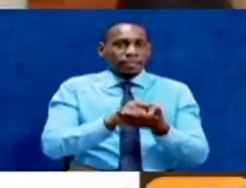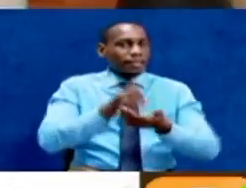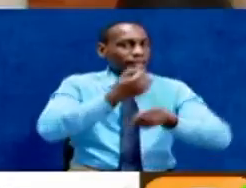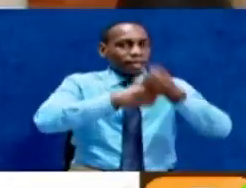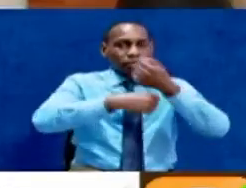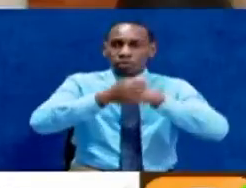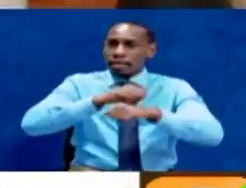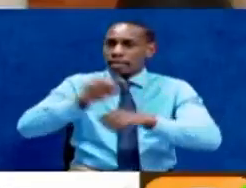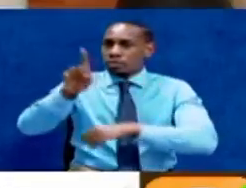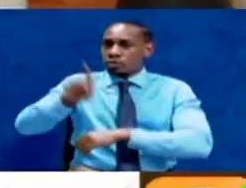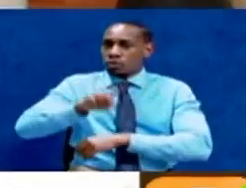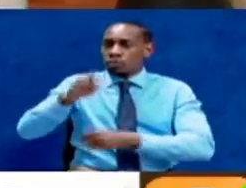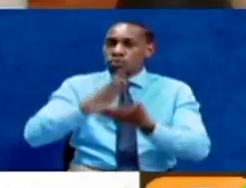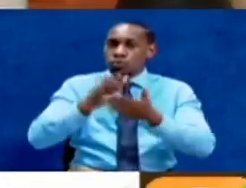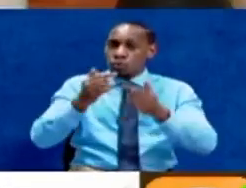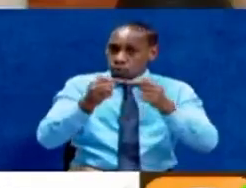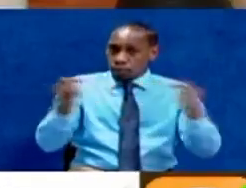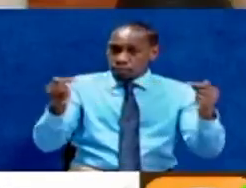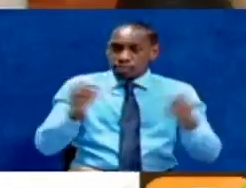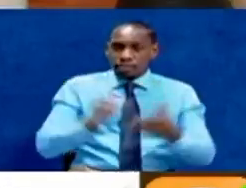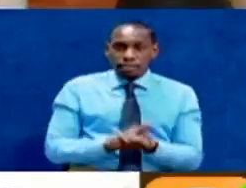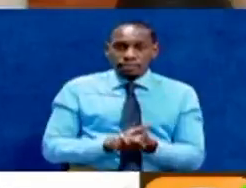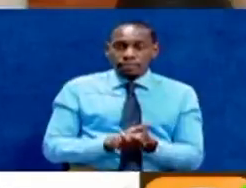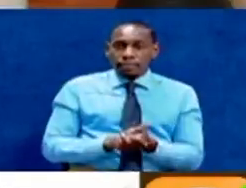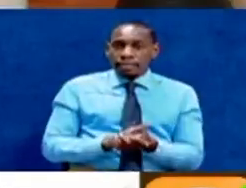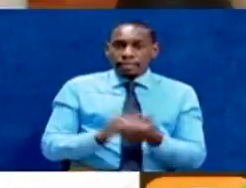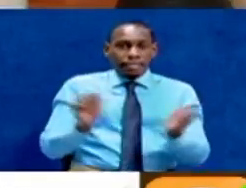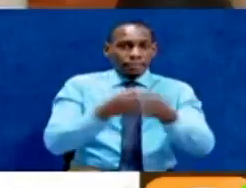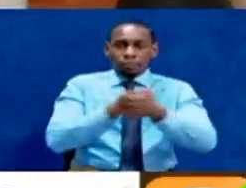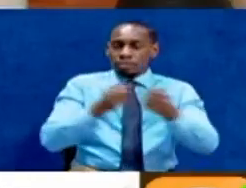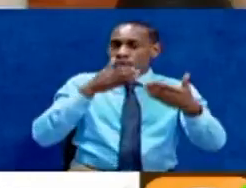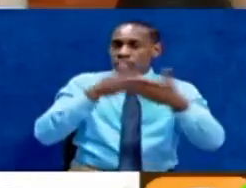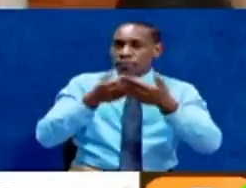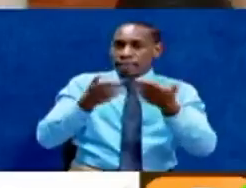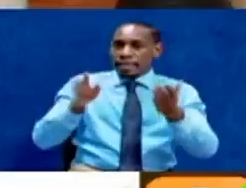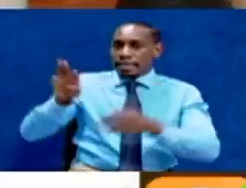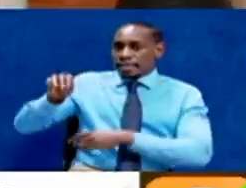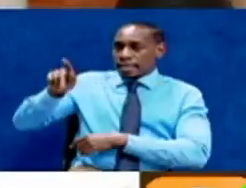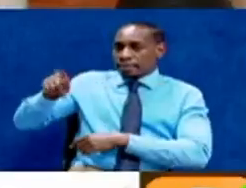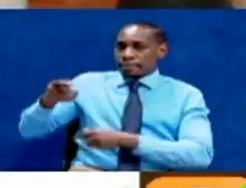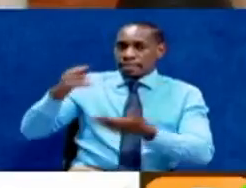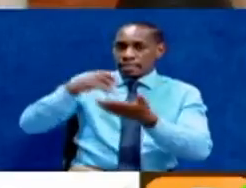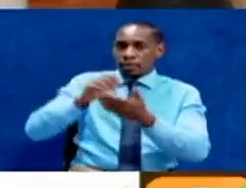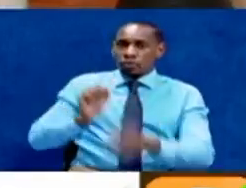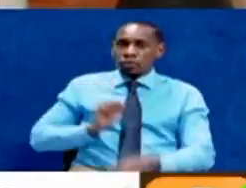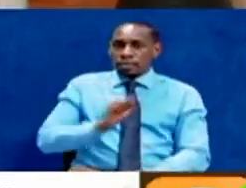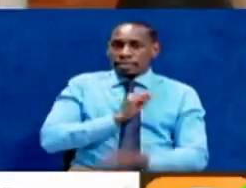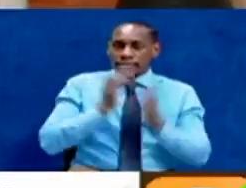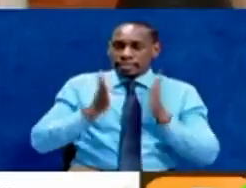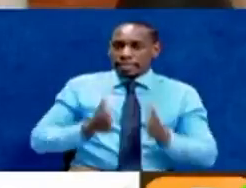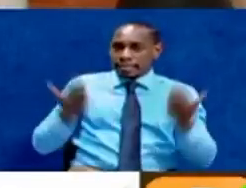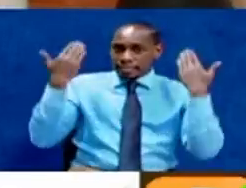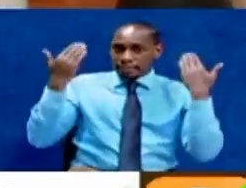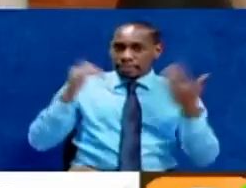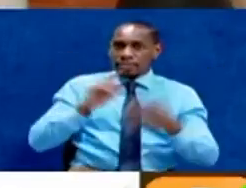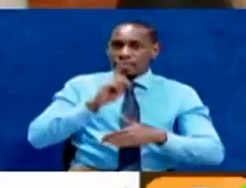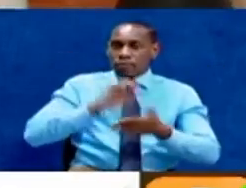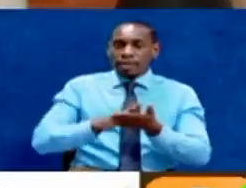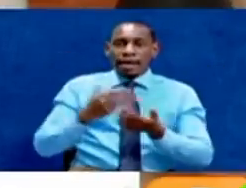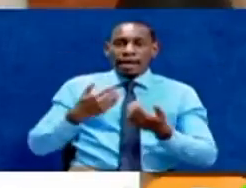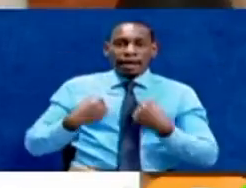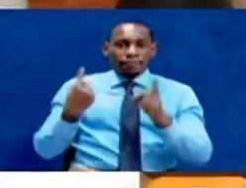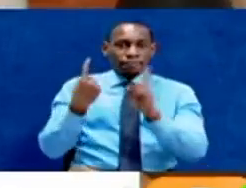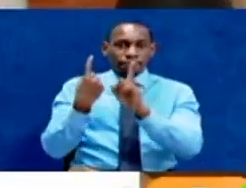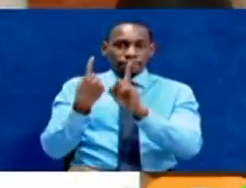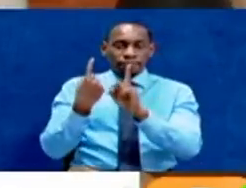wrong. I opposed it. That nothing stops anybody, any member of parliament, including people like Senator Linturi, who say they are independent-minded,